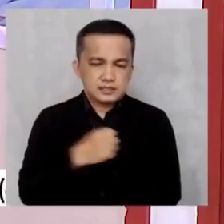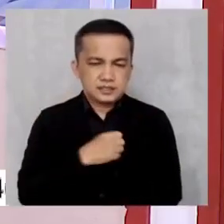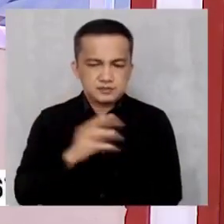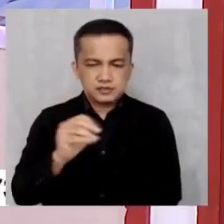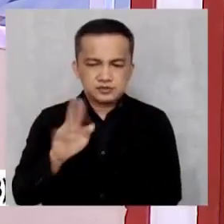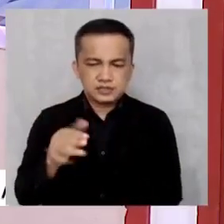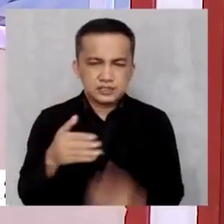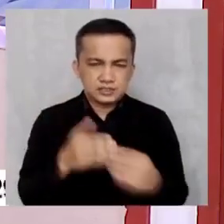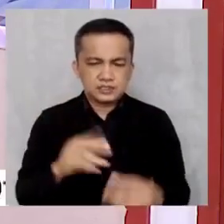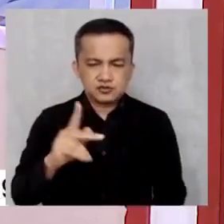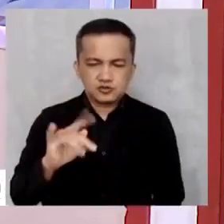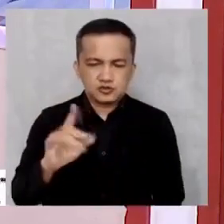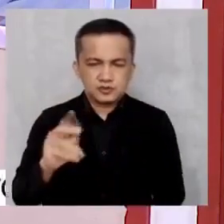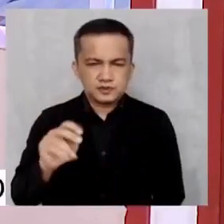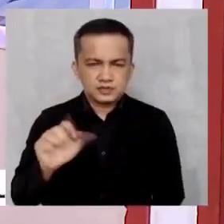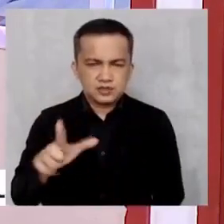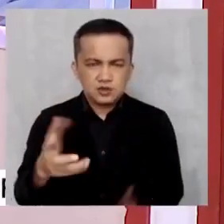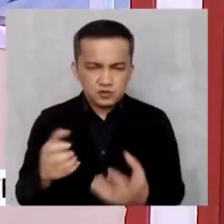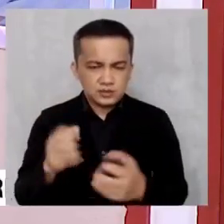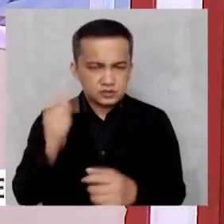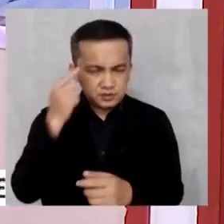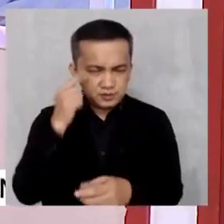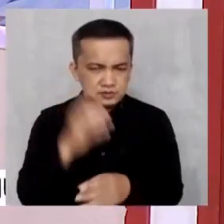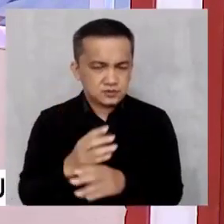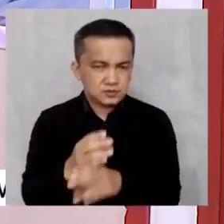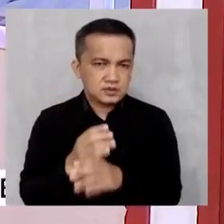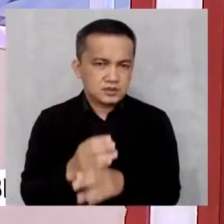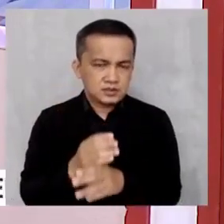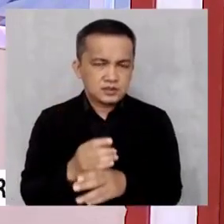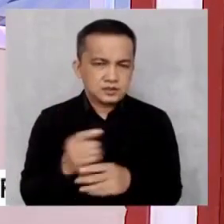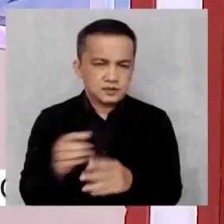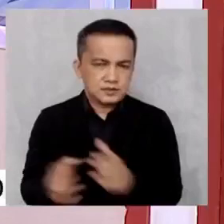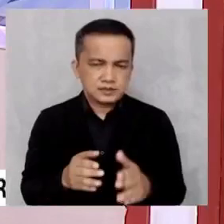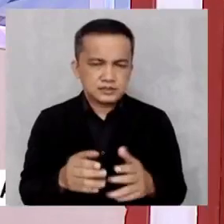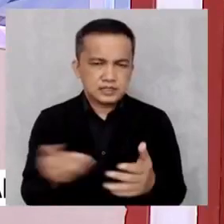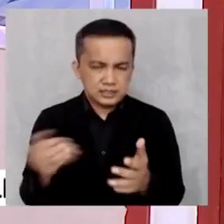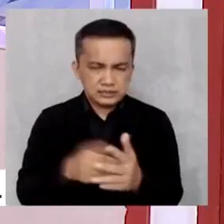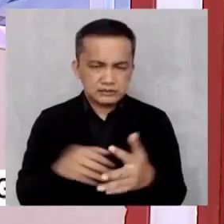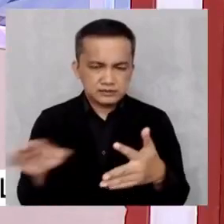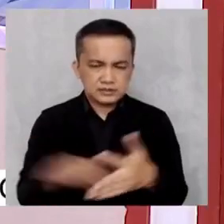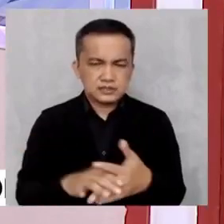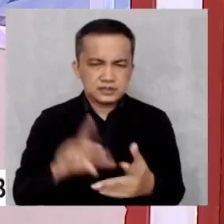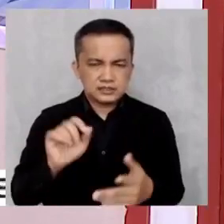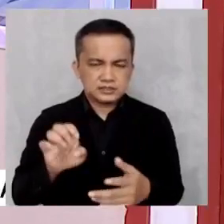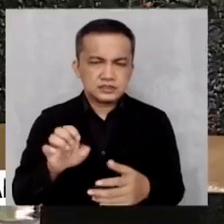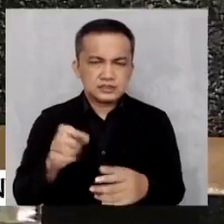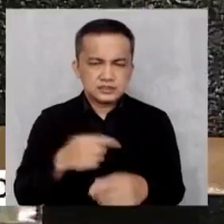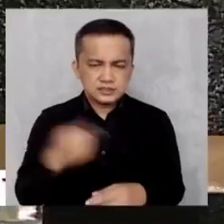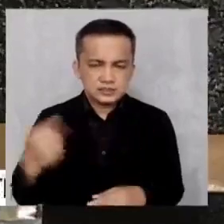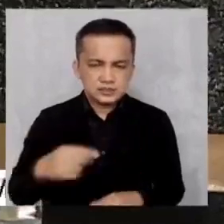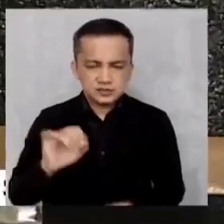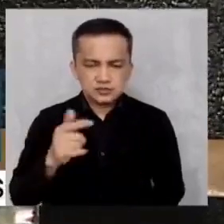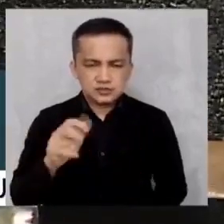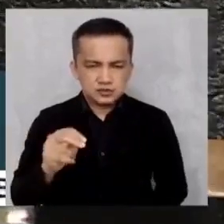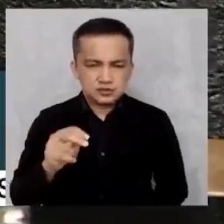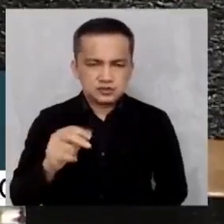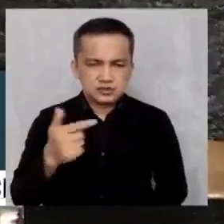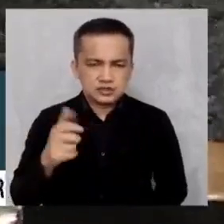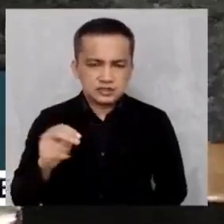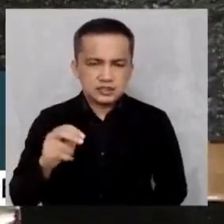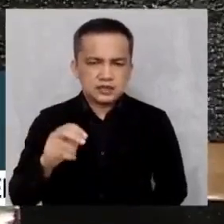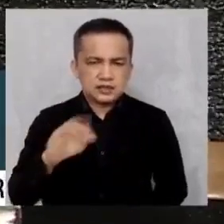wants government to be more cautious if it plans to file another case against China. See, former Solicitor General Francis